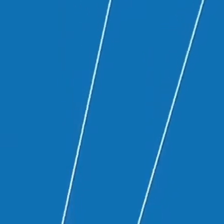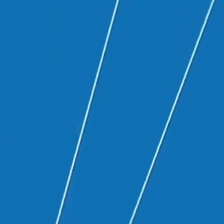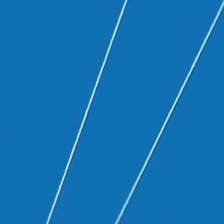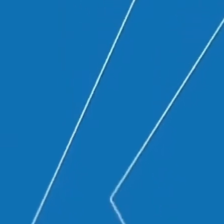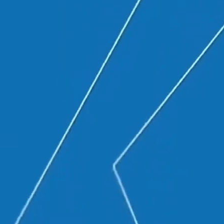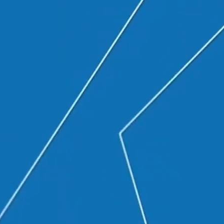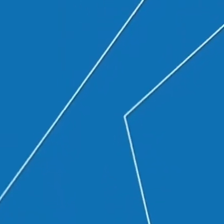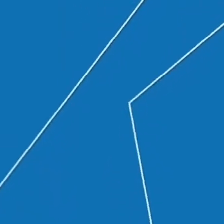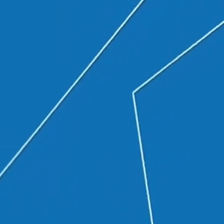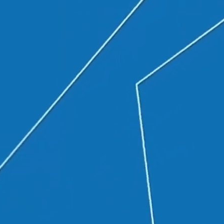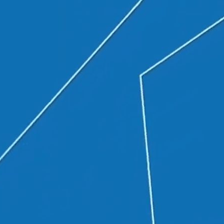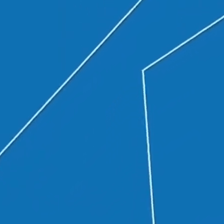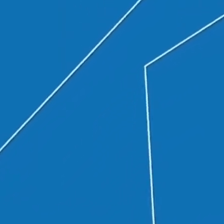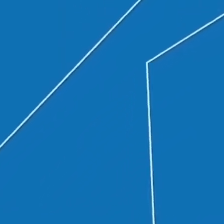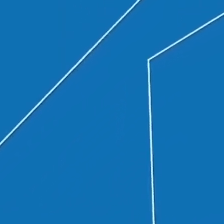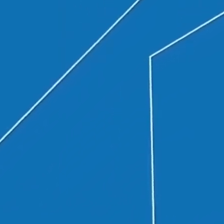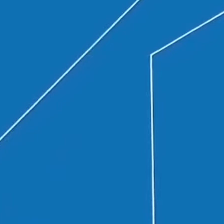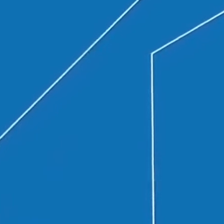audio check from the...